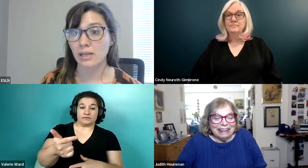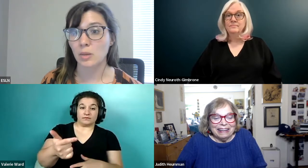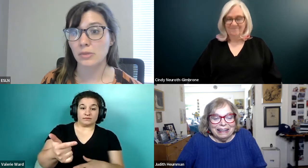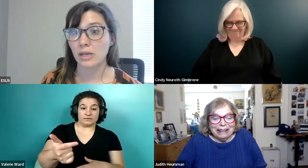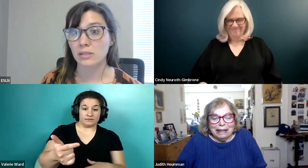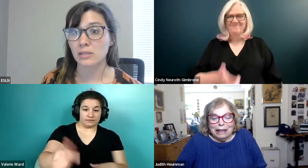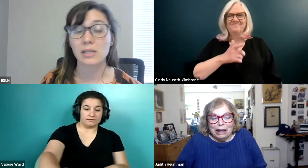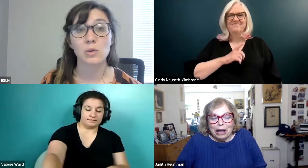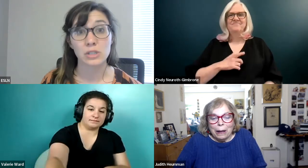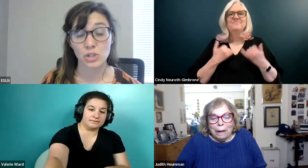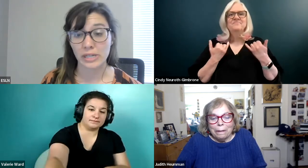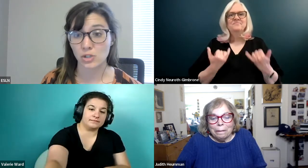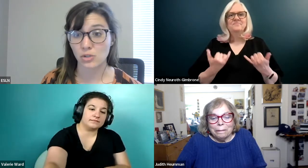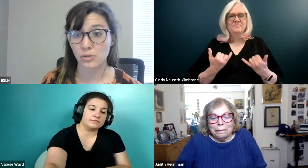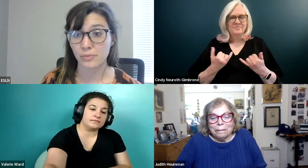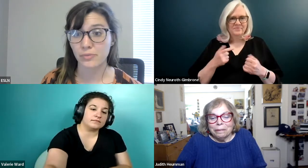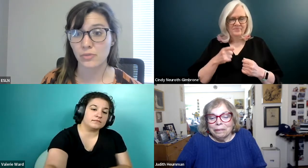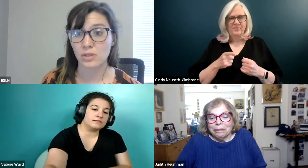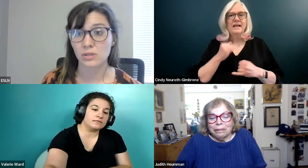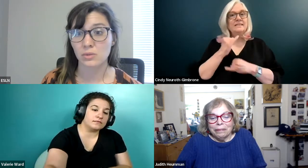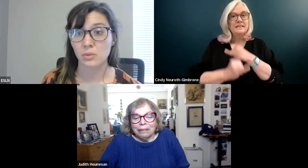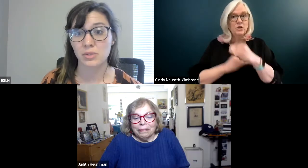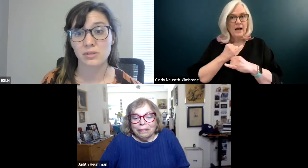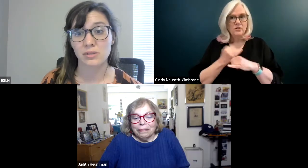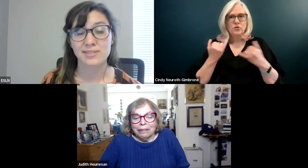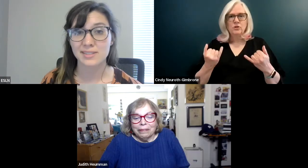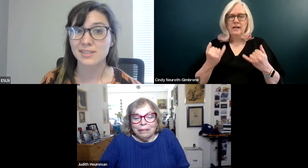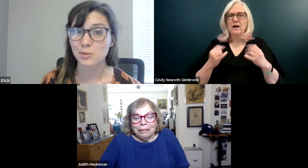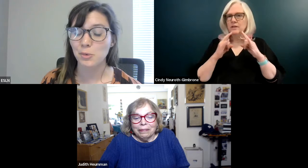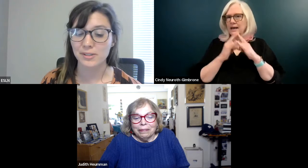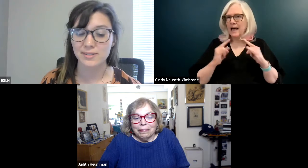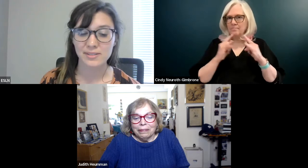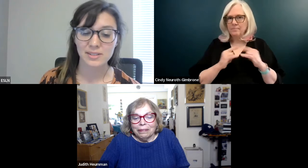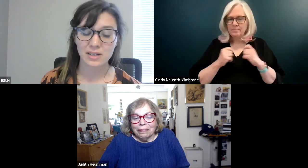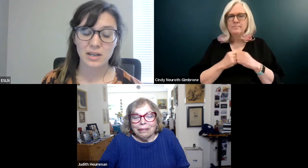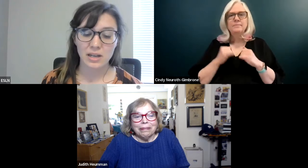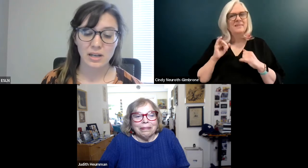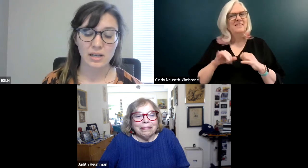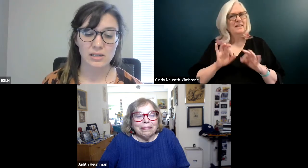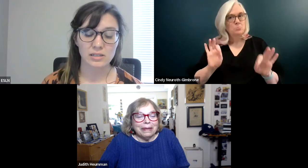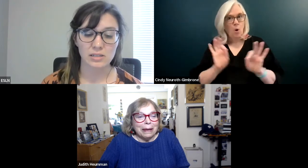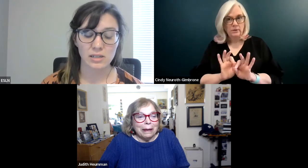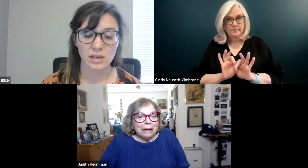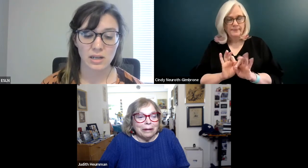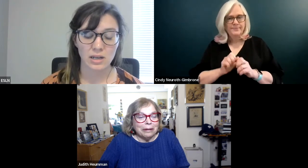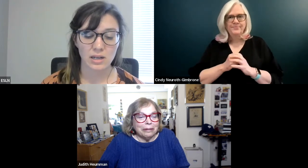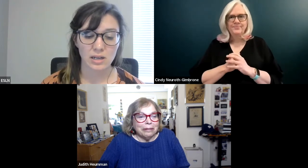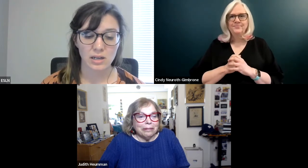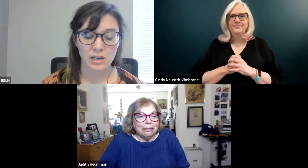has a camp that is now international. So it's important. And